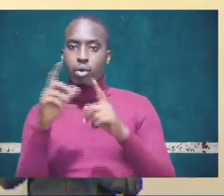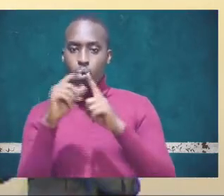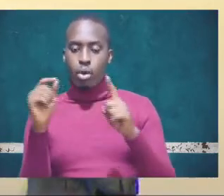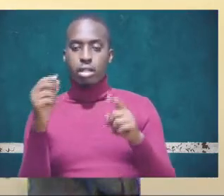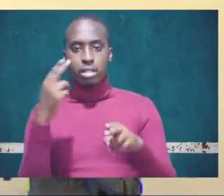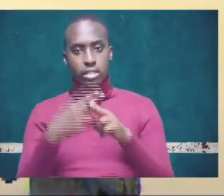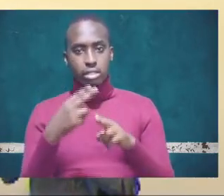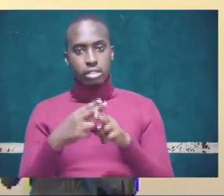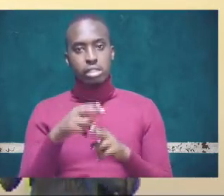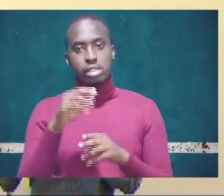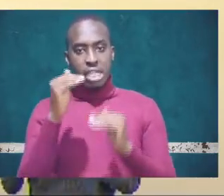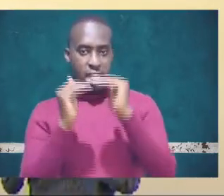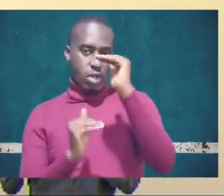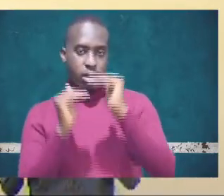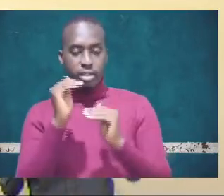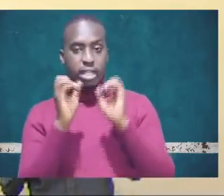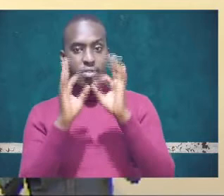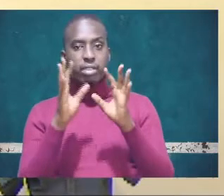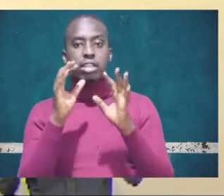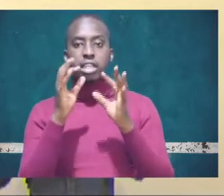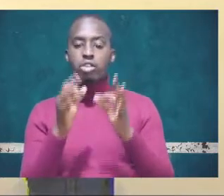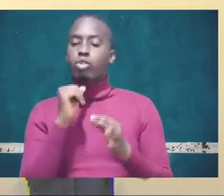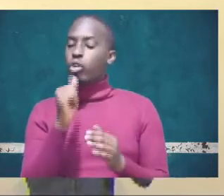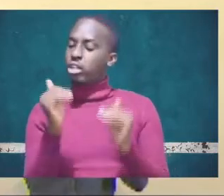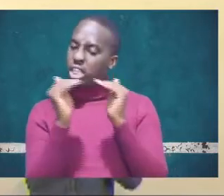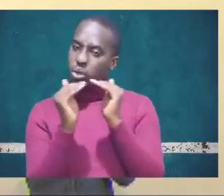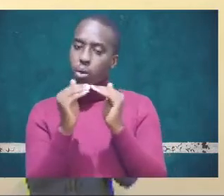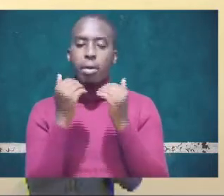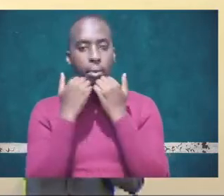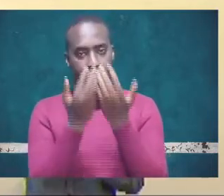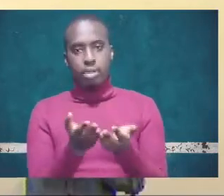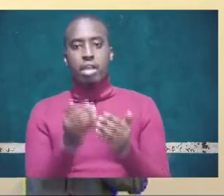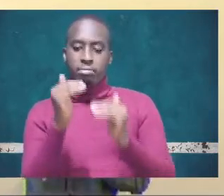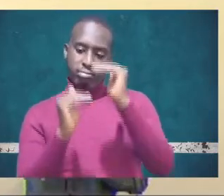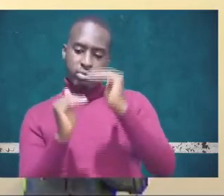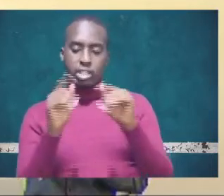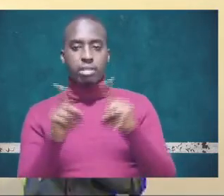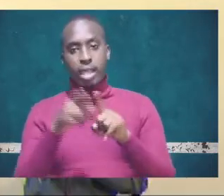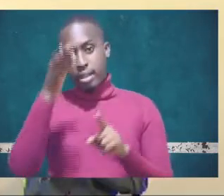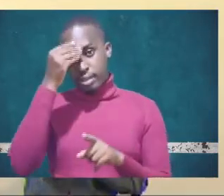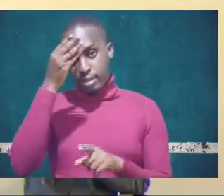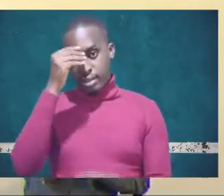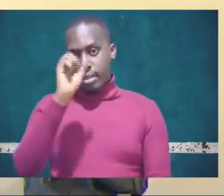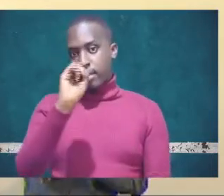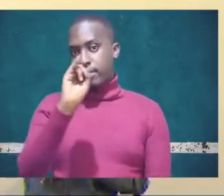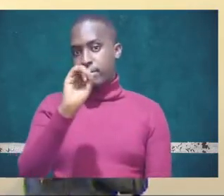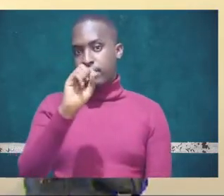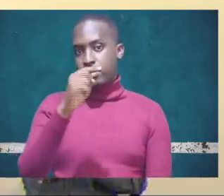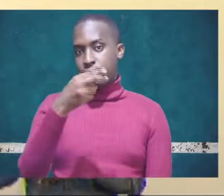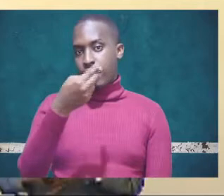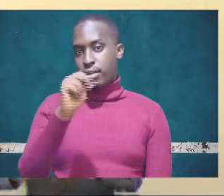inequalities. When things are not equal, of course, they are not equal. And there are some signs we learned last time